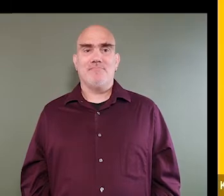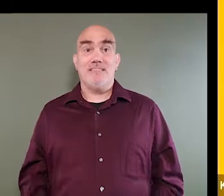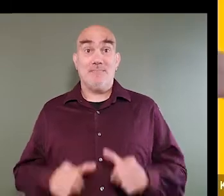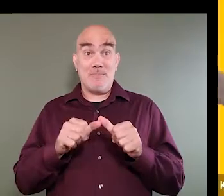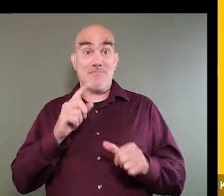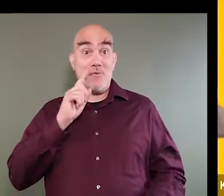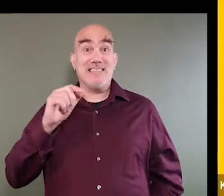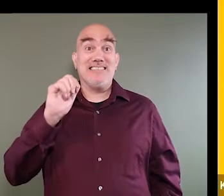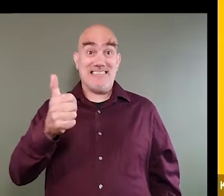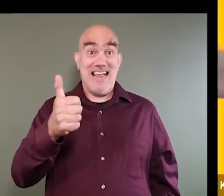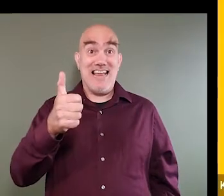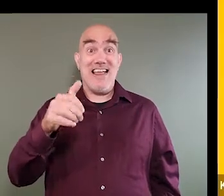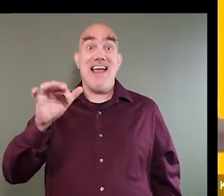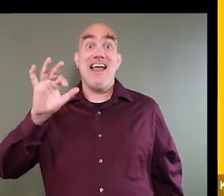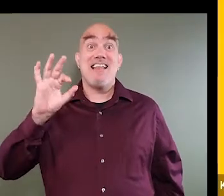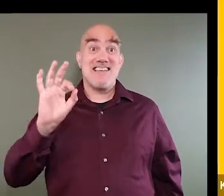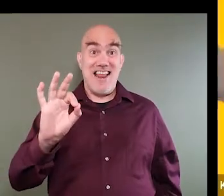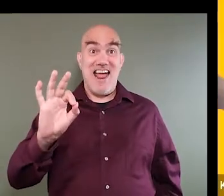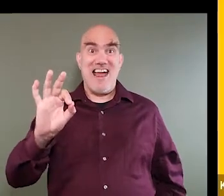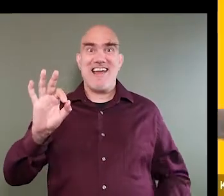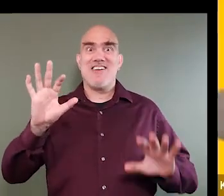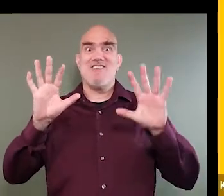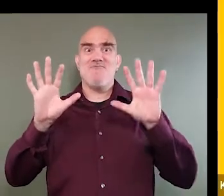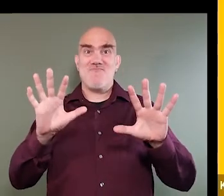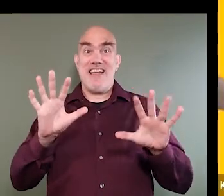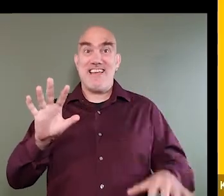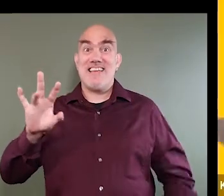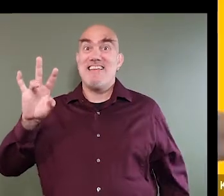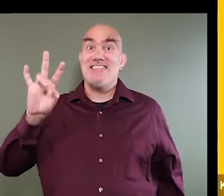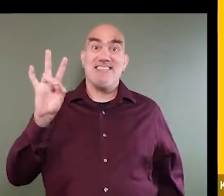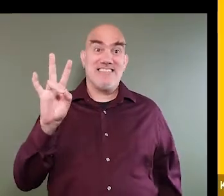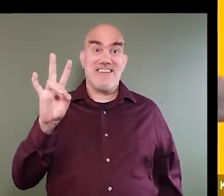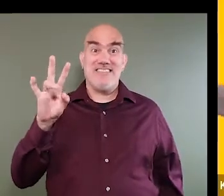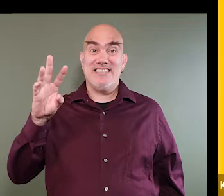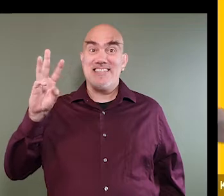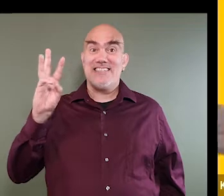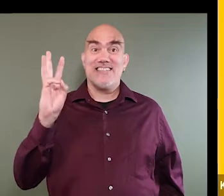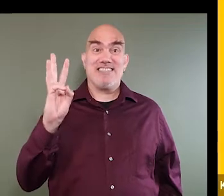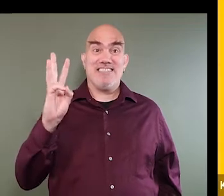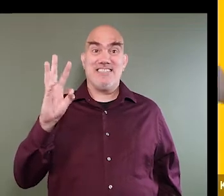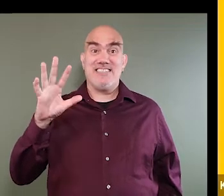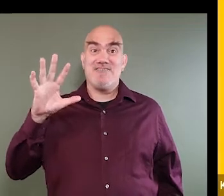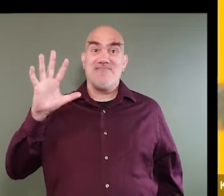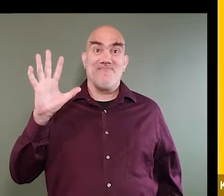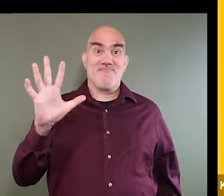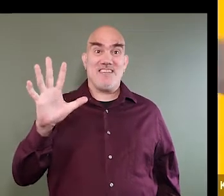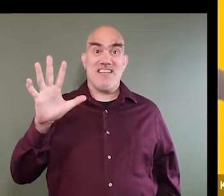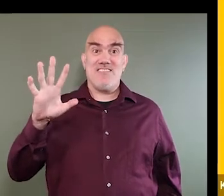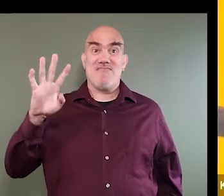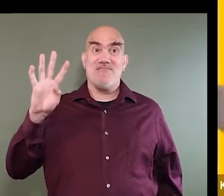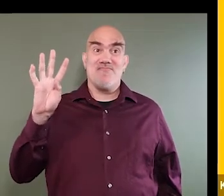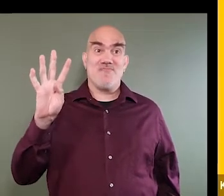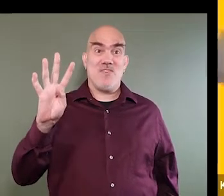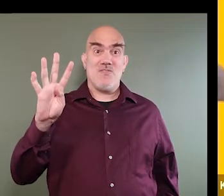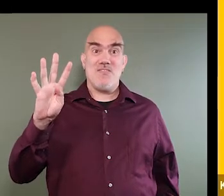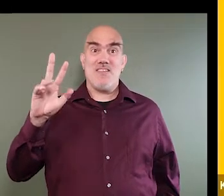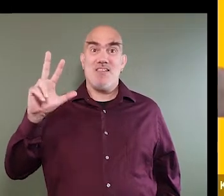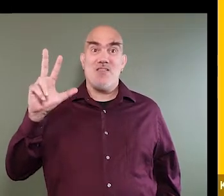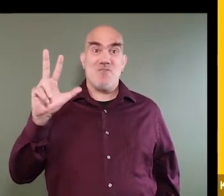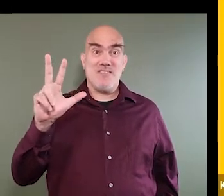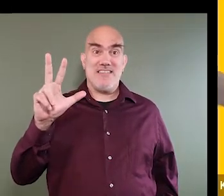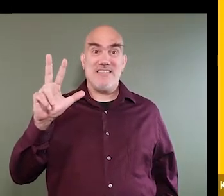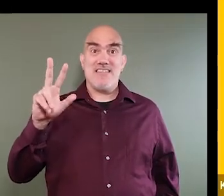Keep it up for 10, 9, great, 7, 6, 5, 4,